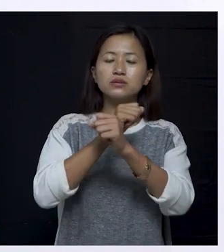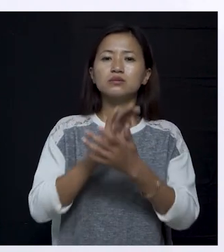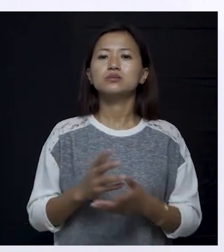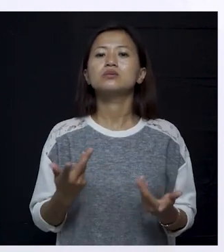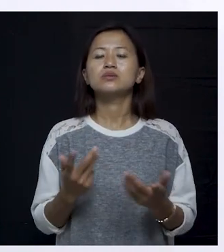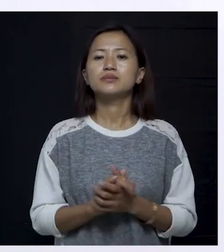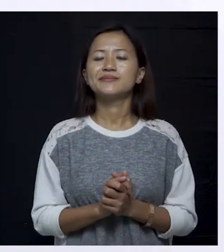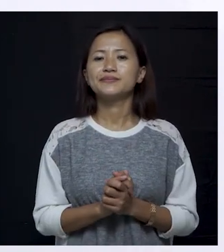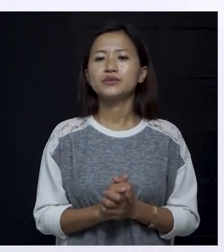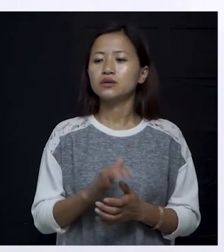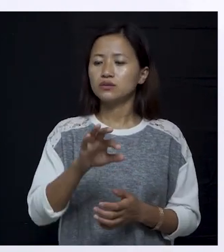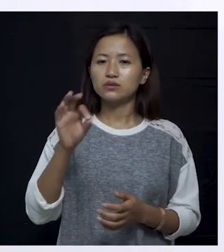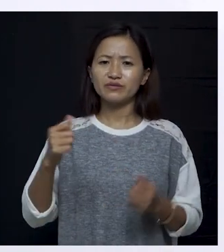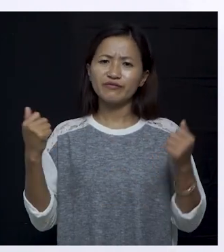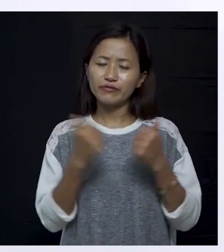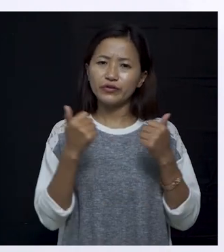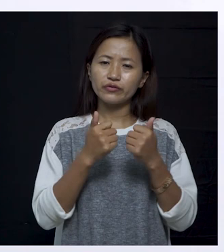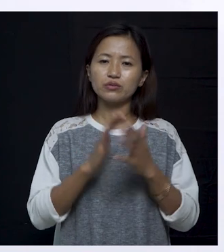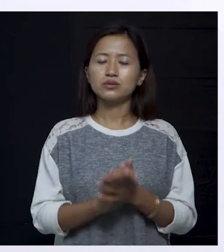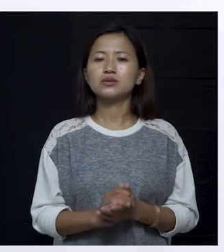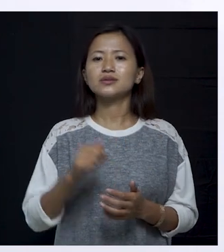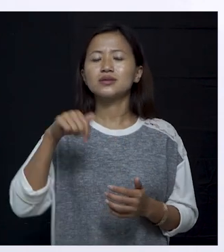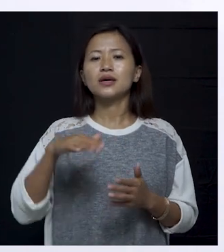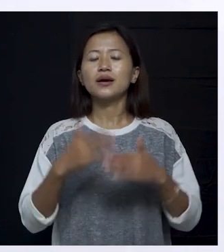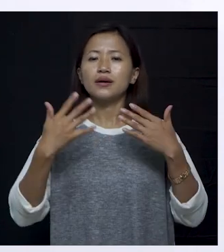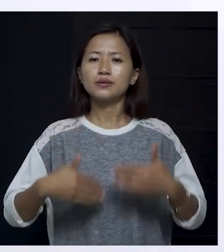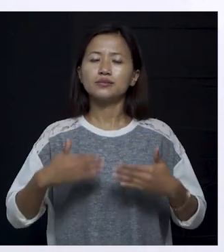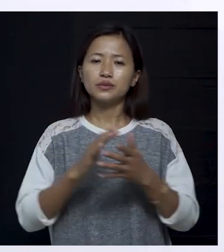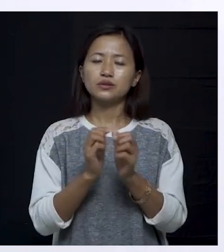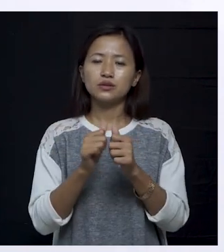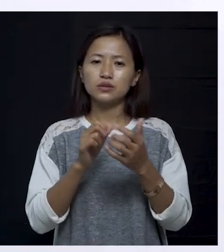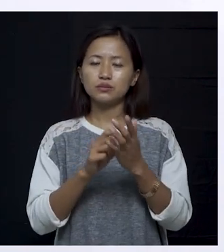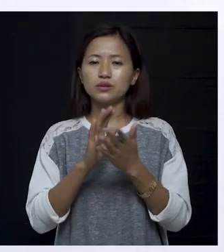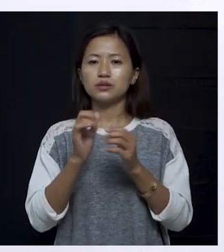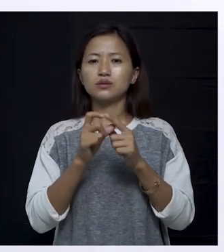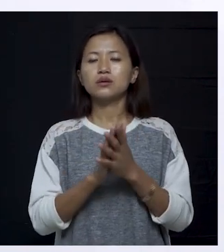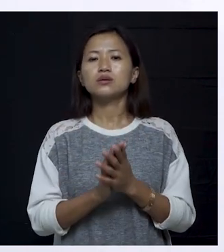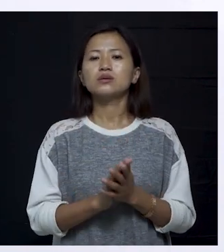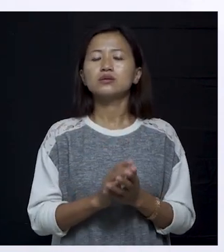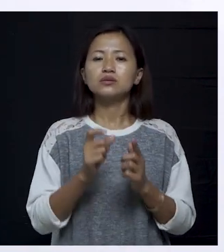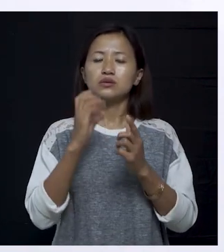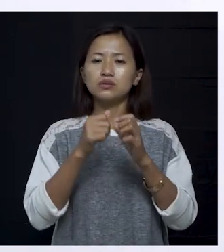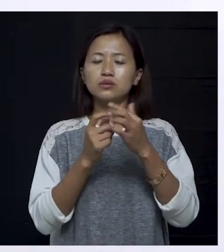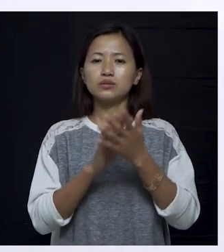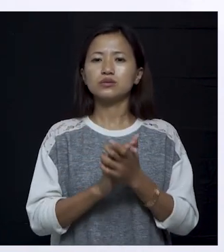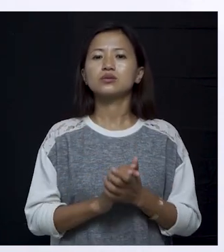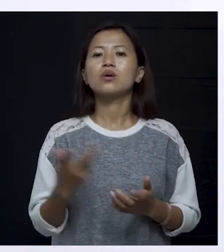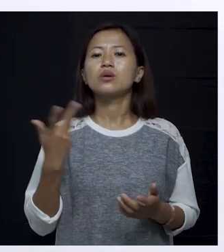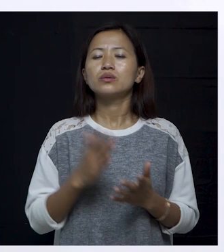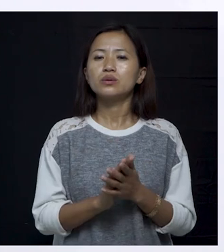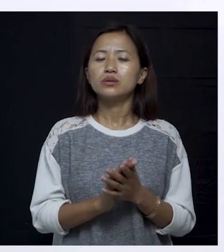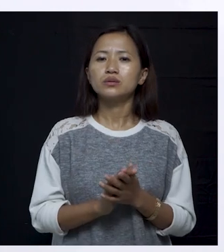is, you can file for this habeas corpus, okay? Now, when you file for this habeas corpus, what will happen